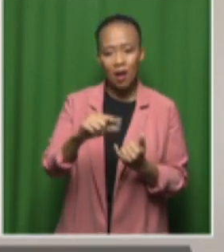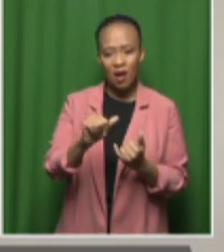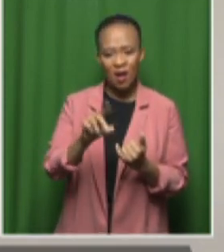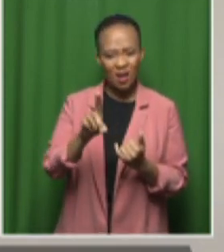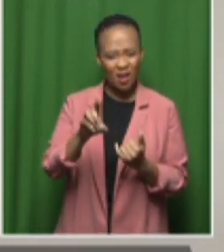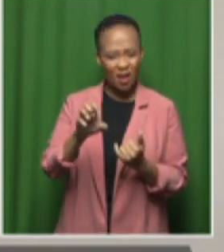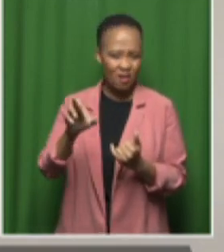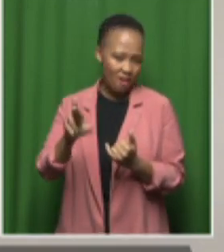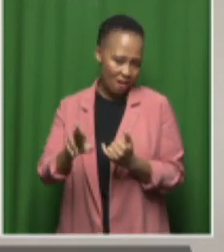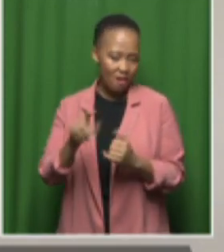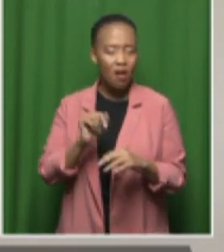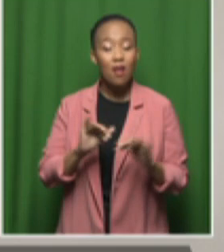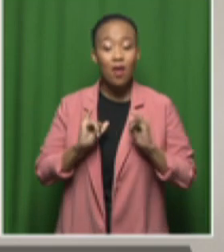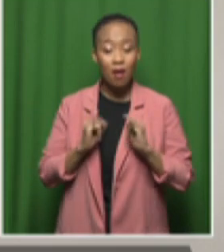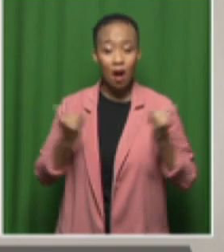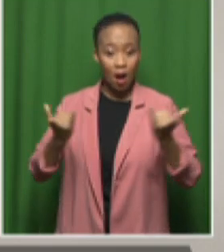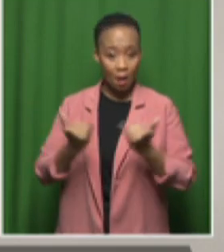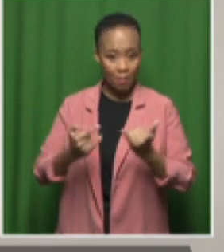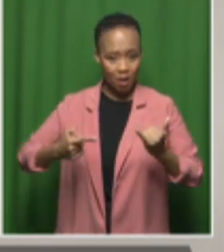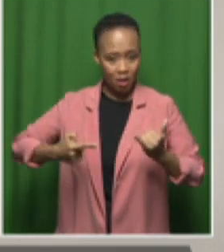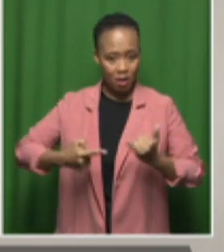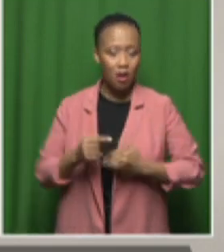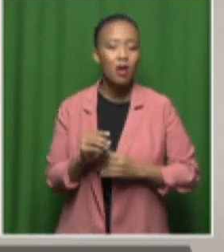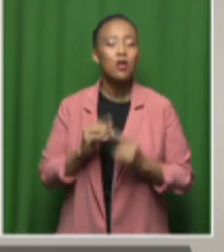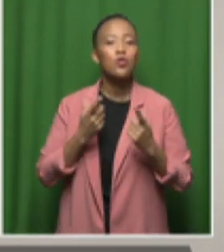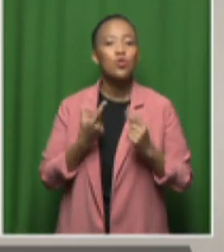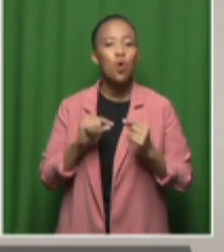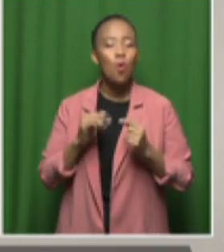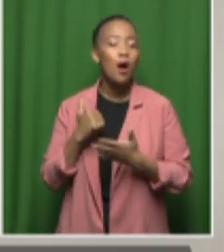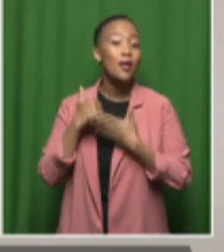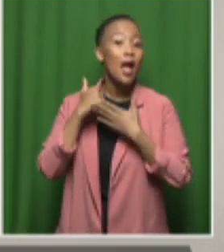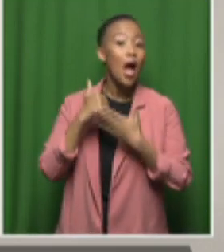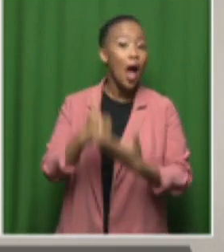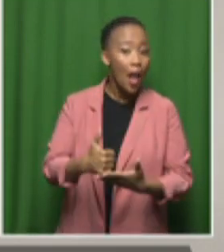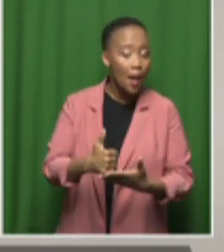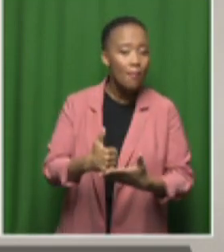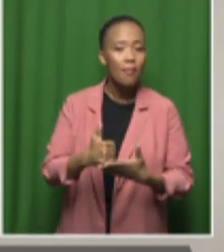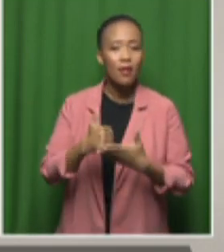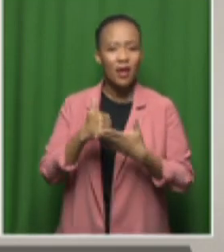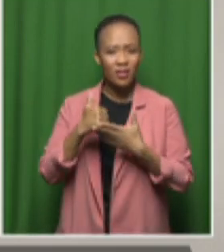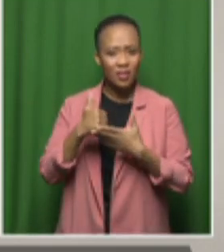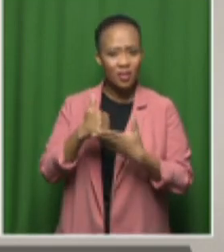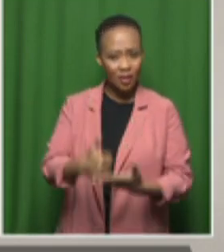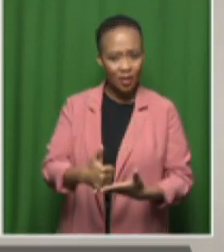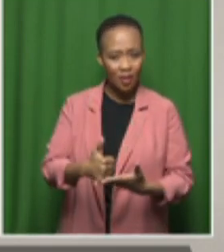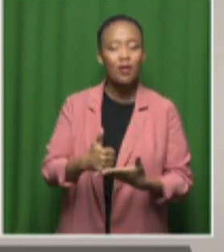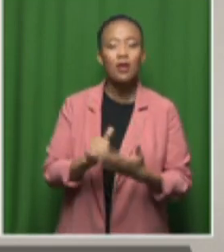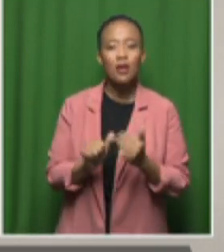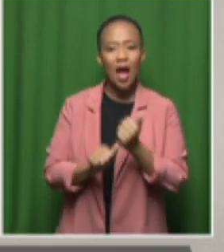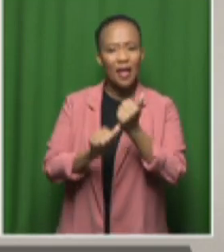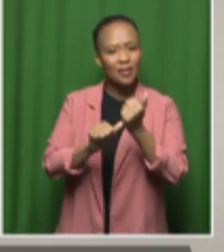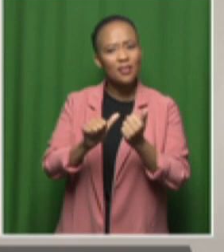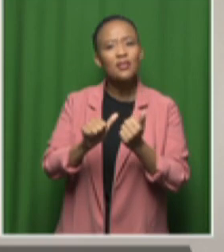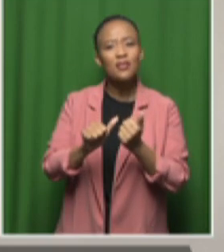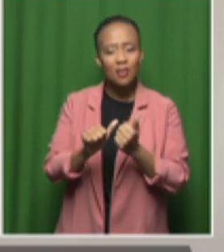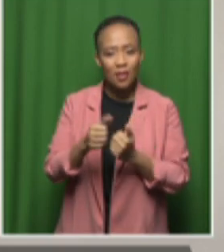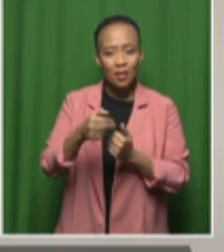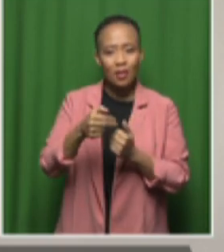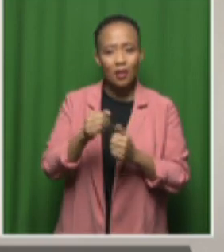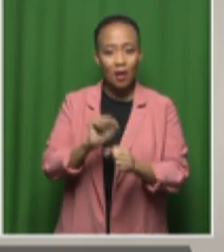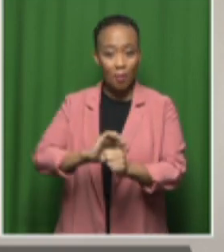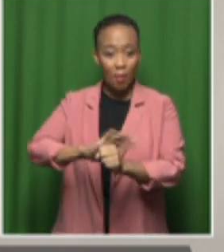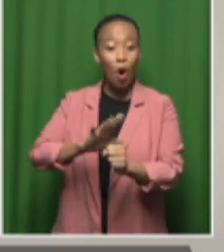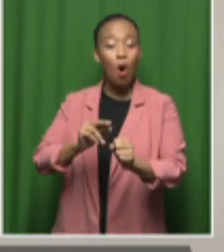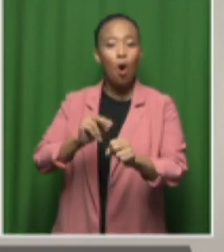for assisting with the AIDS pandemic. You see all of these